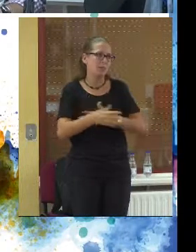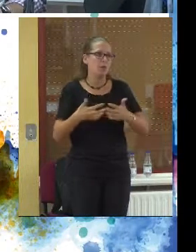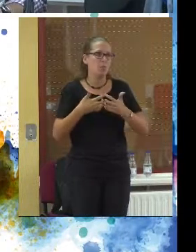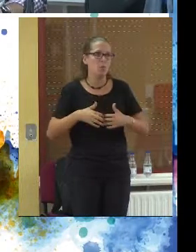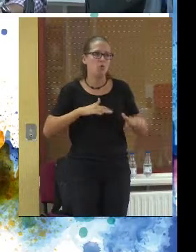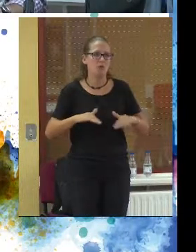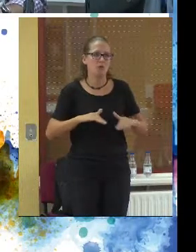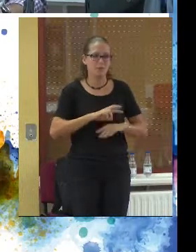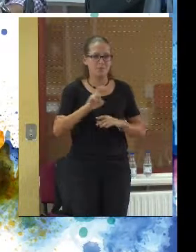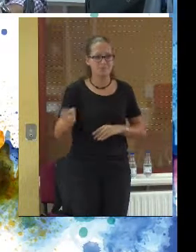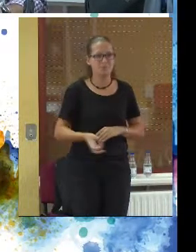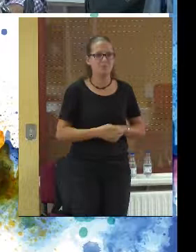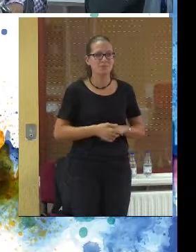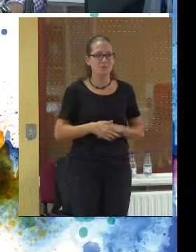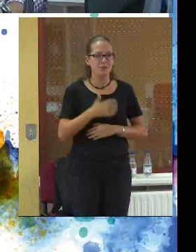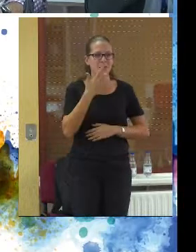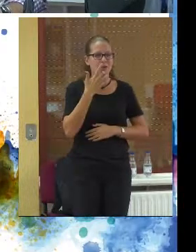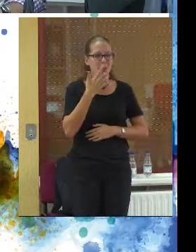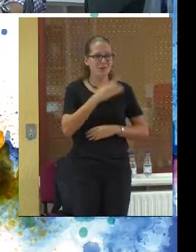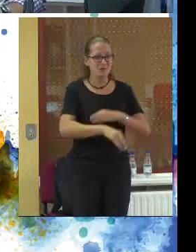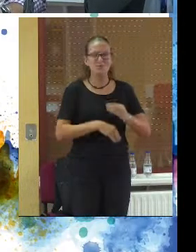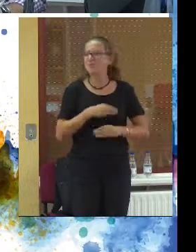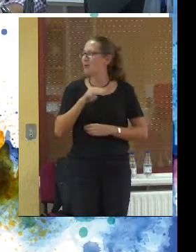with disabilities, motor disabilities.